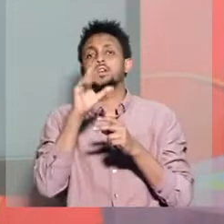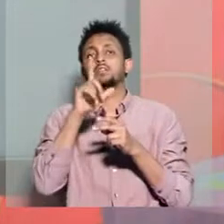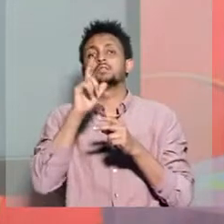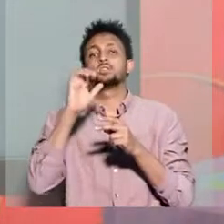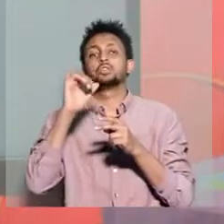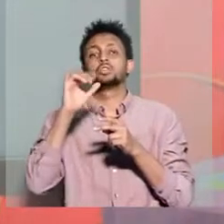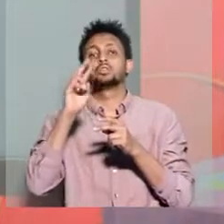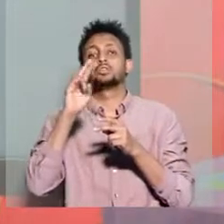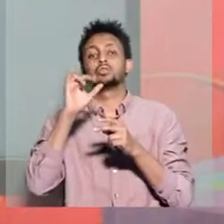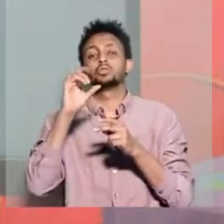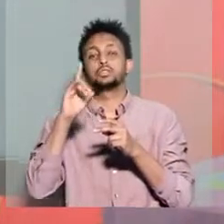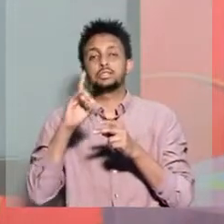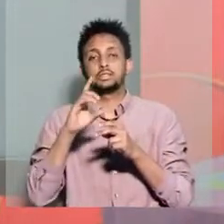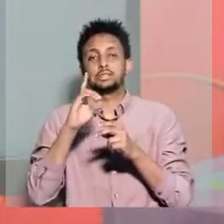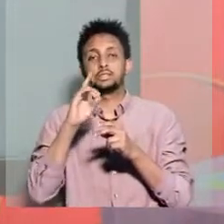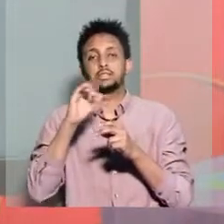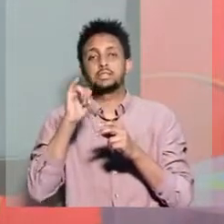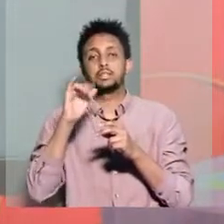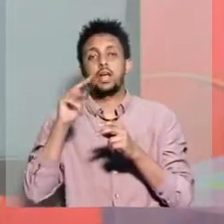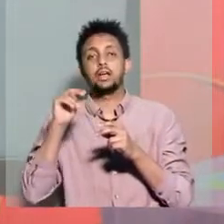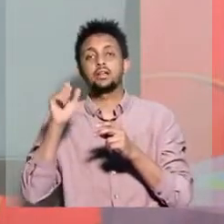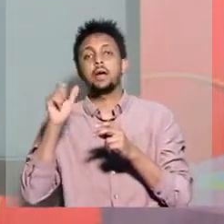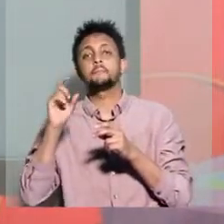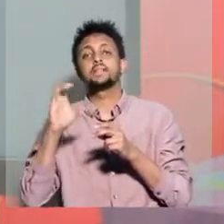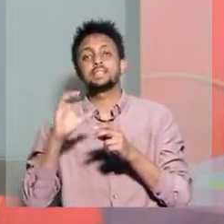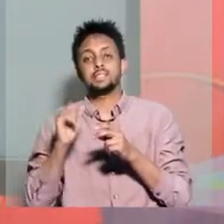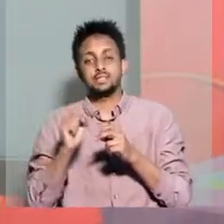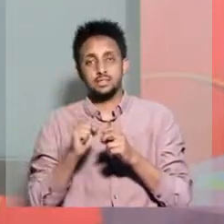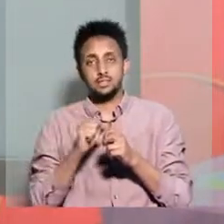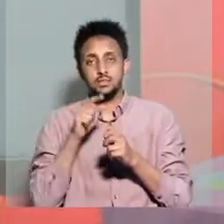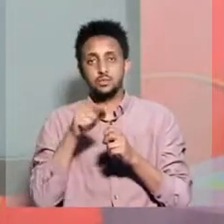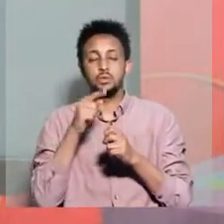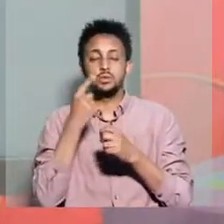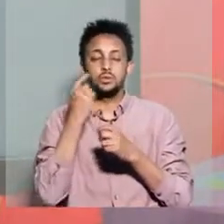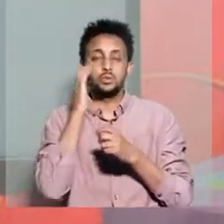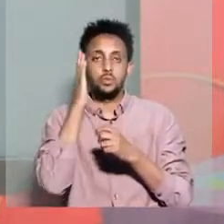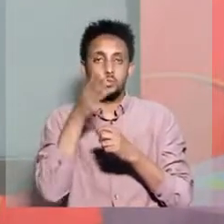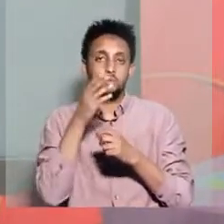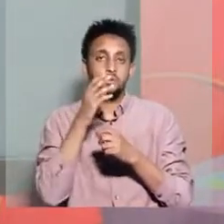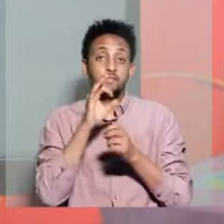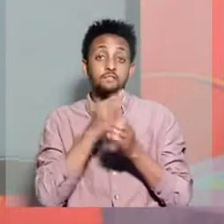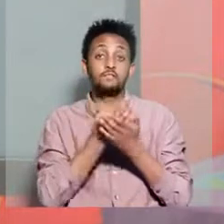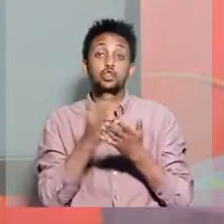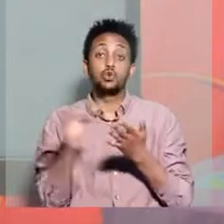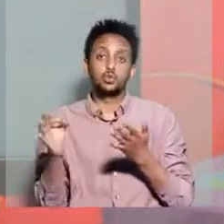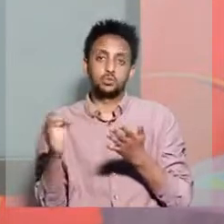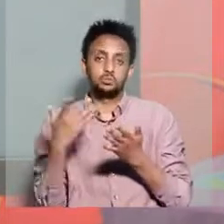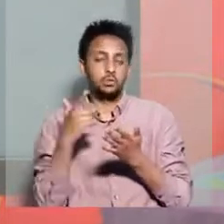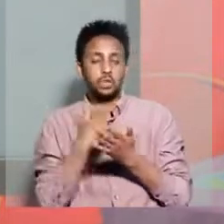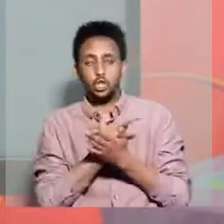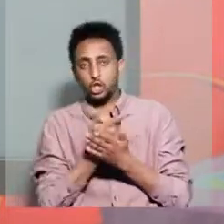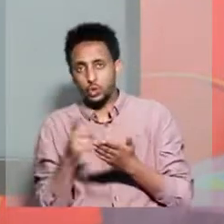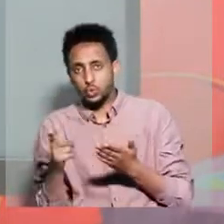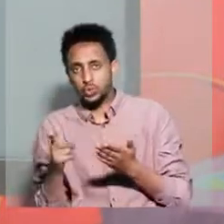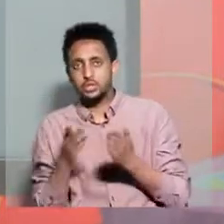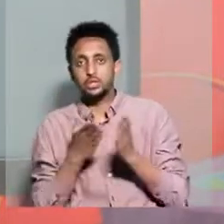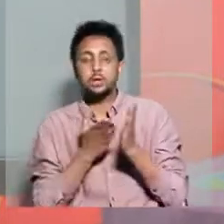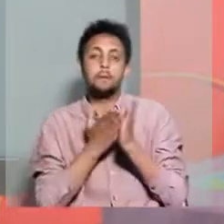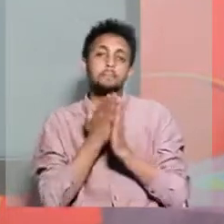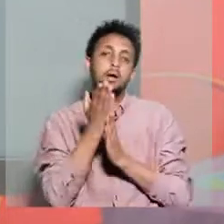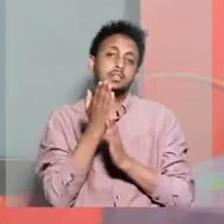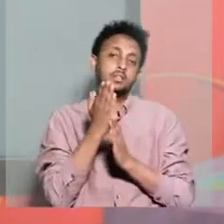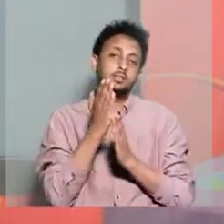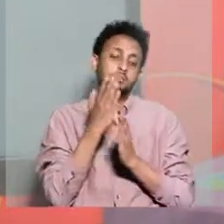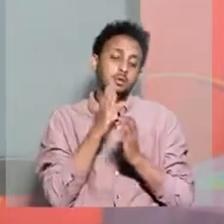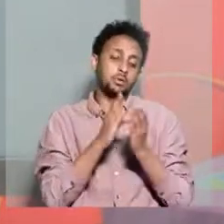dynamics. And under fluid dynamics, we are trying to deal that there will be a fluid, might be liquid, passing through a